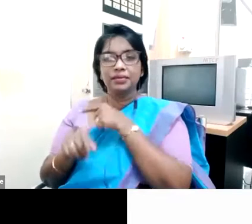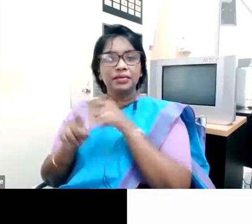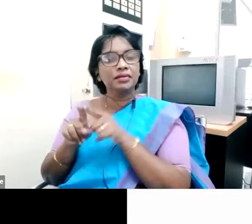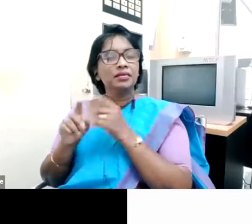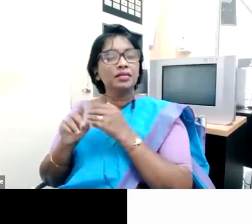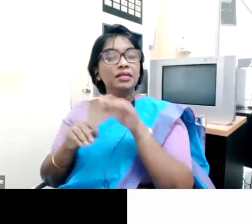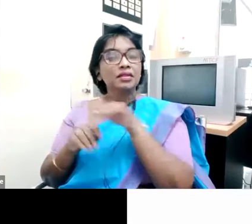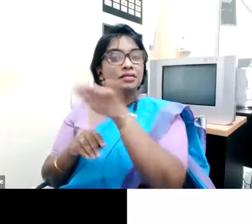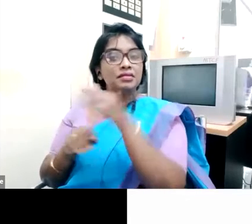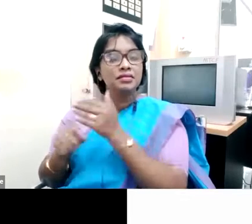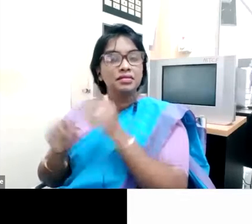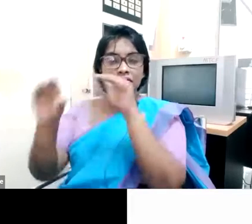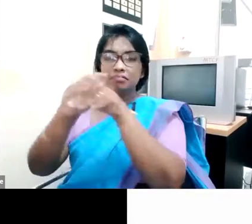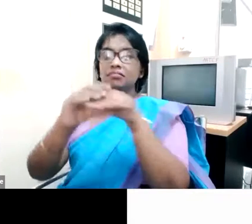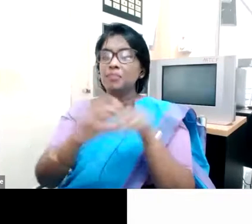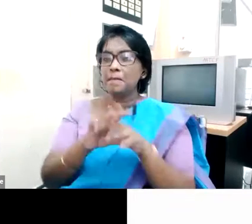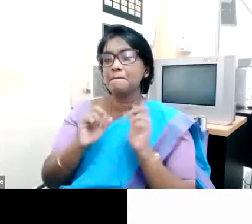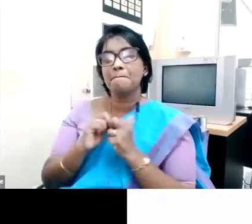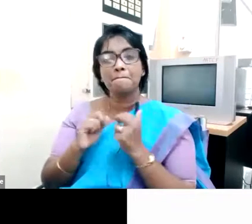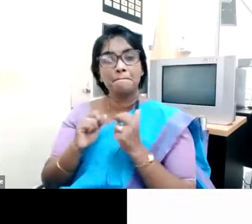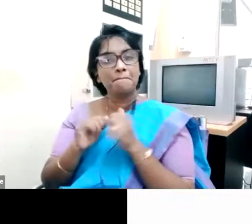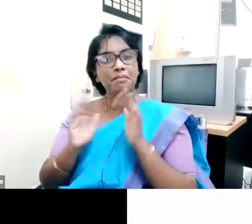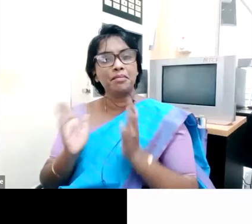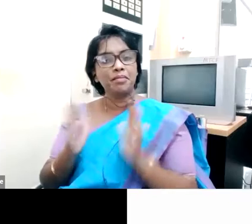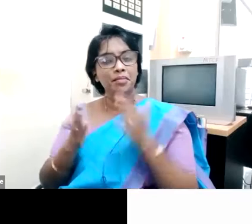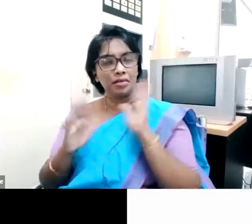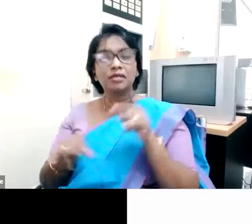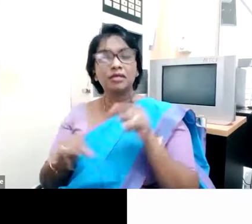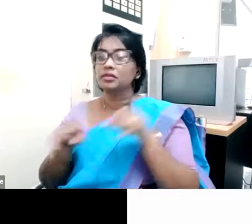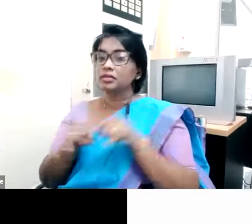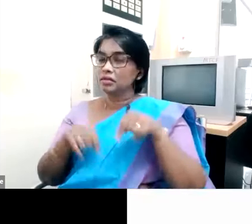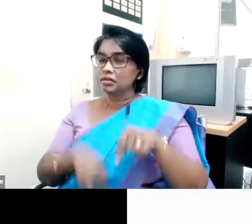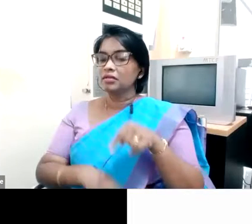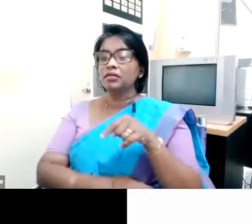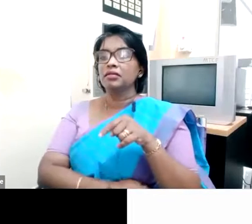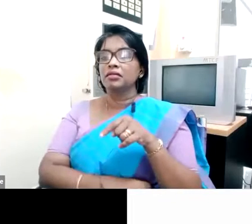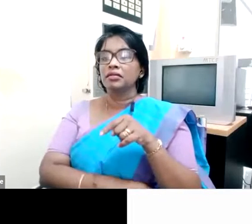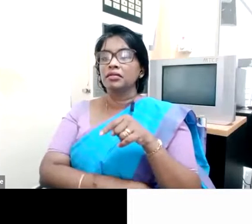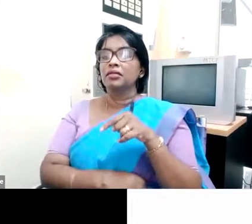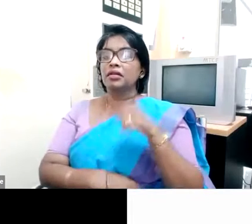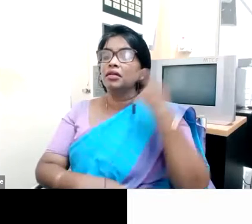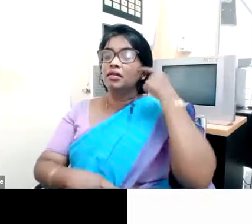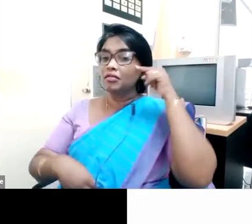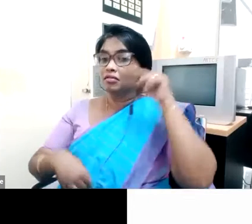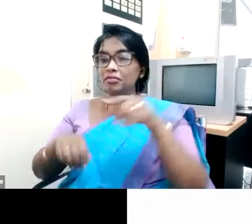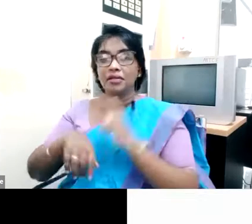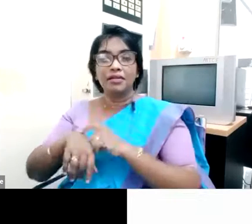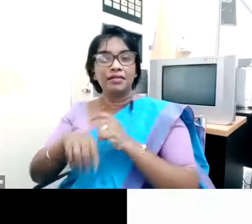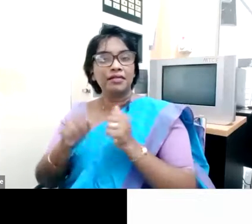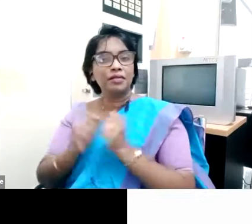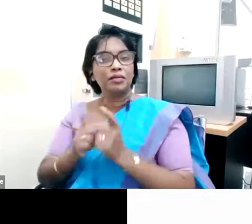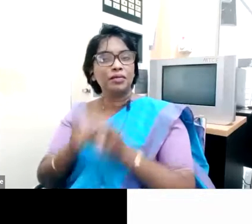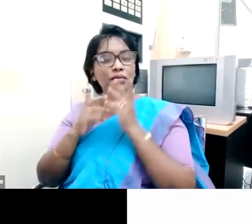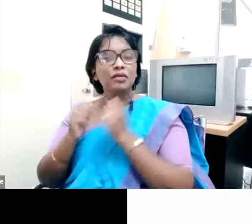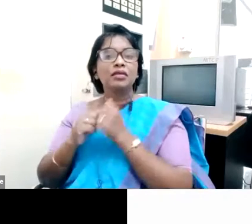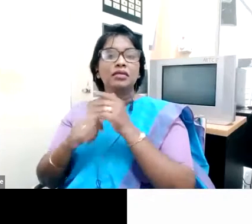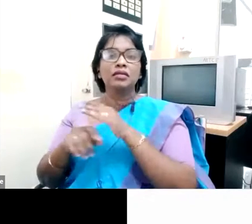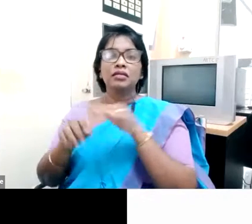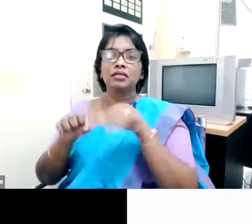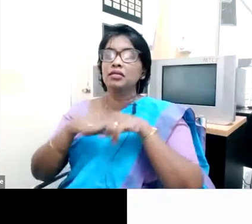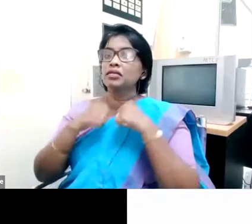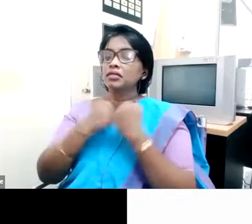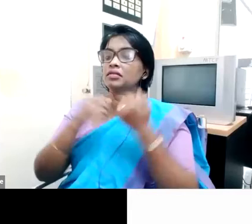today. So it is time that we gear up again as organizations in order